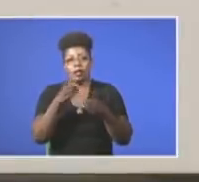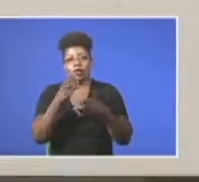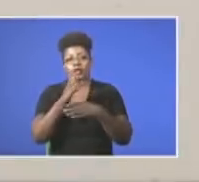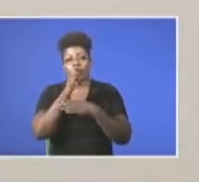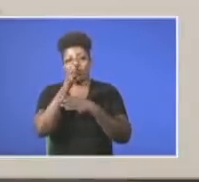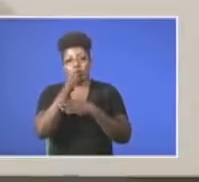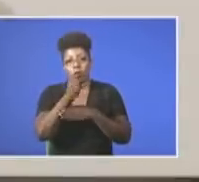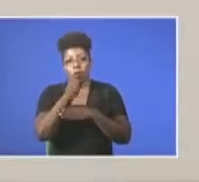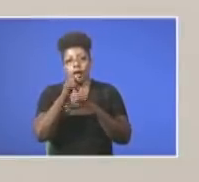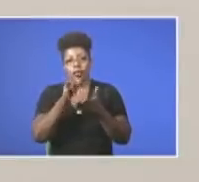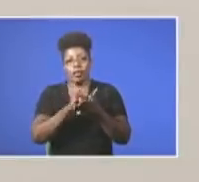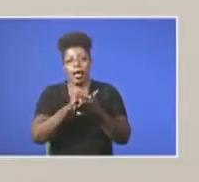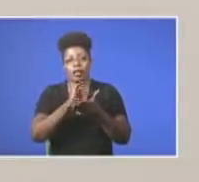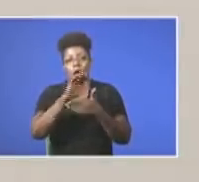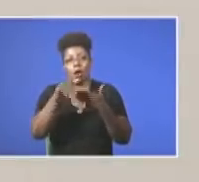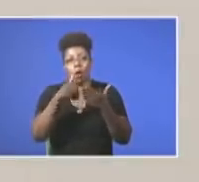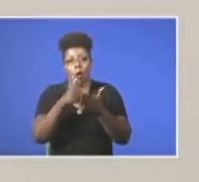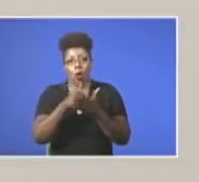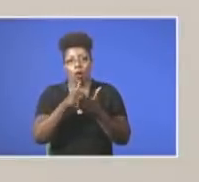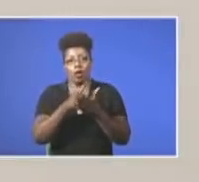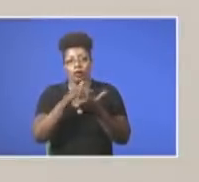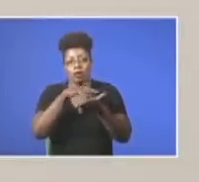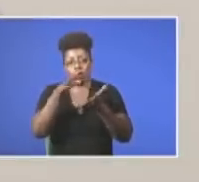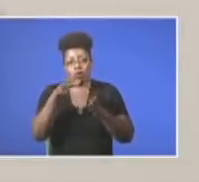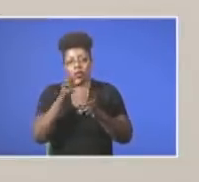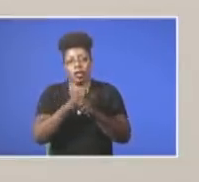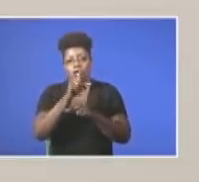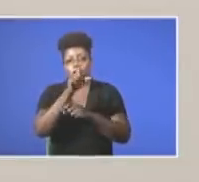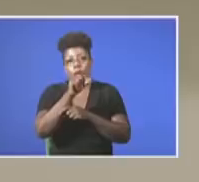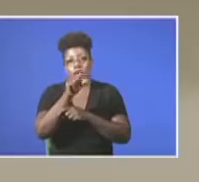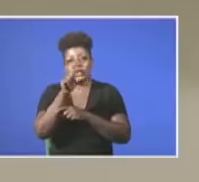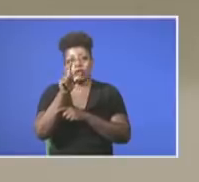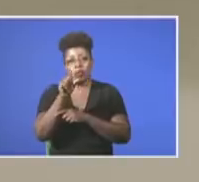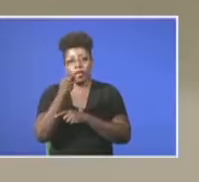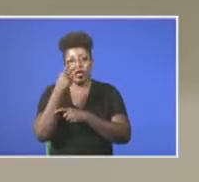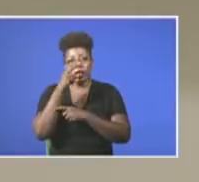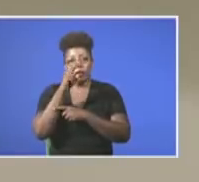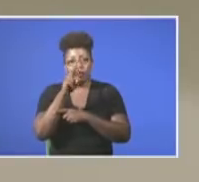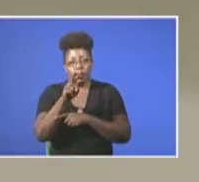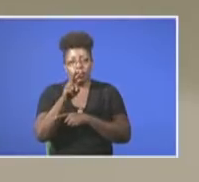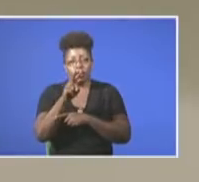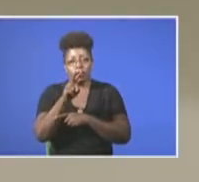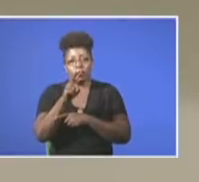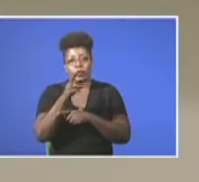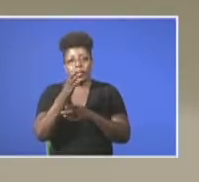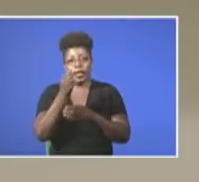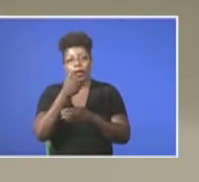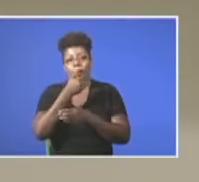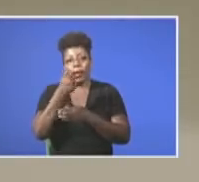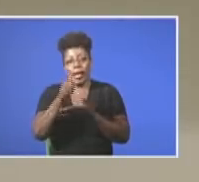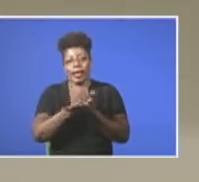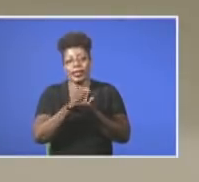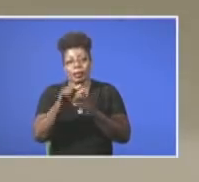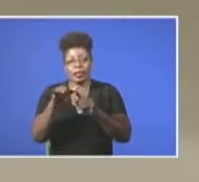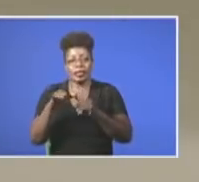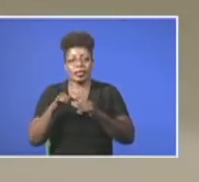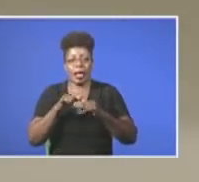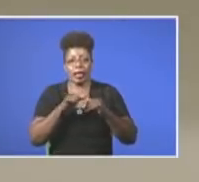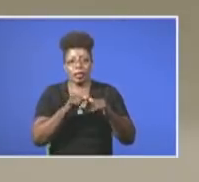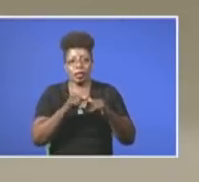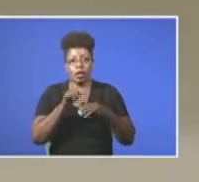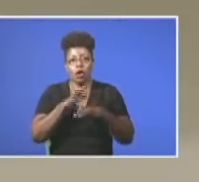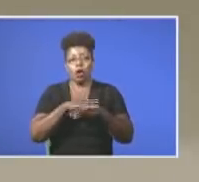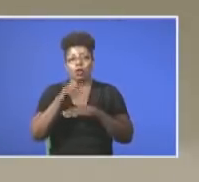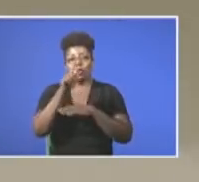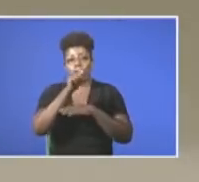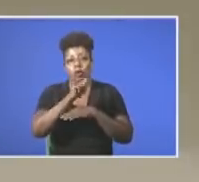have 20/20 vision to perform at an exceptional academic standard. During our visit to his office on Tuesday, Dr. Shera shared with